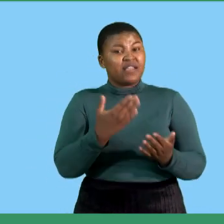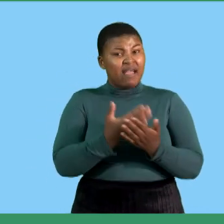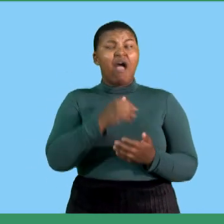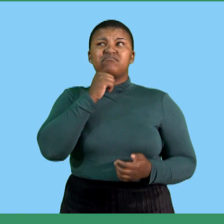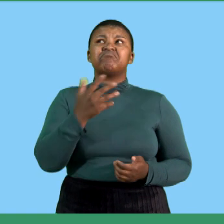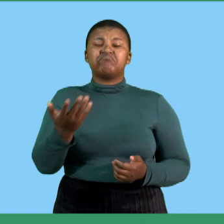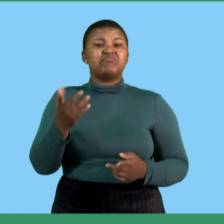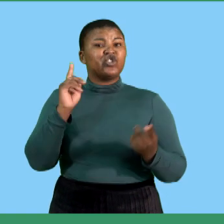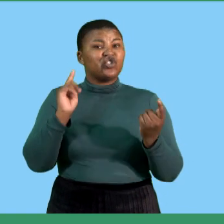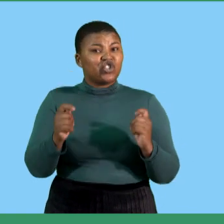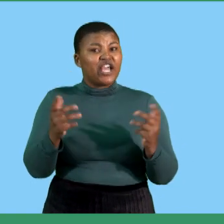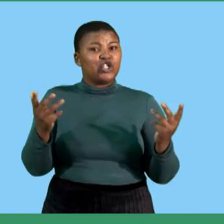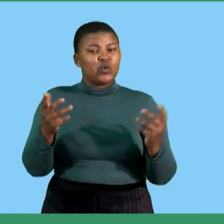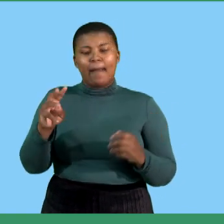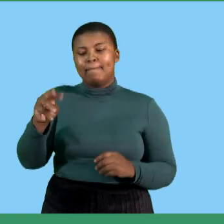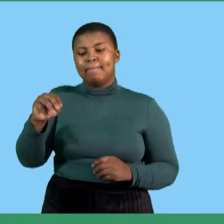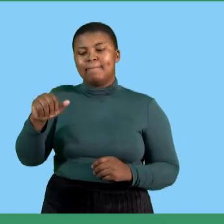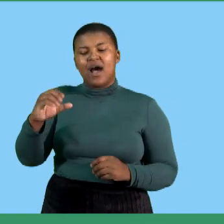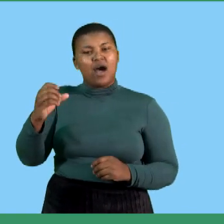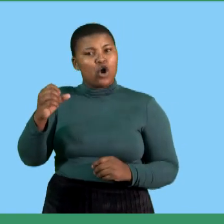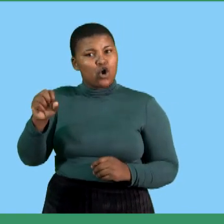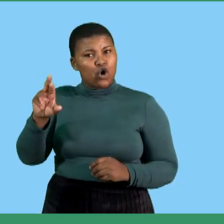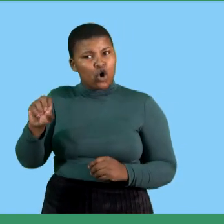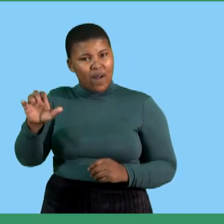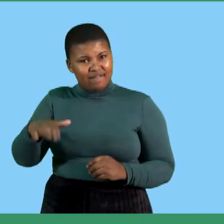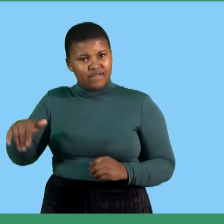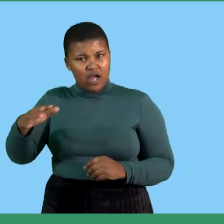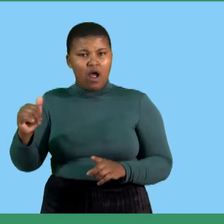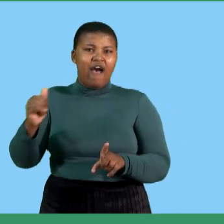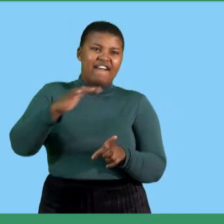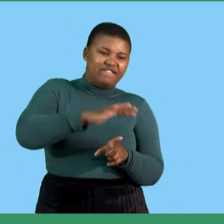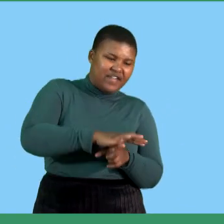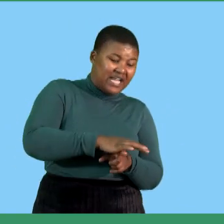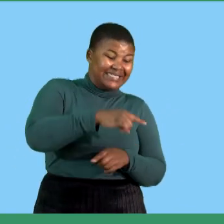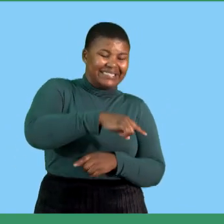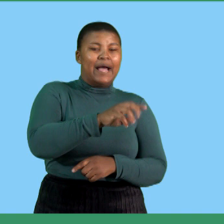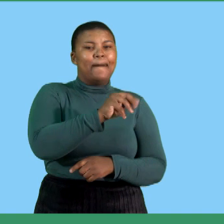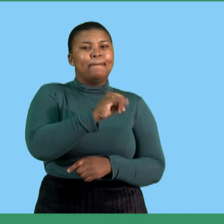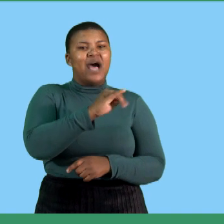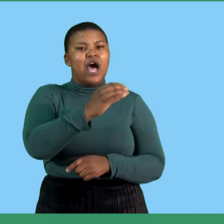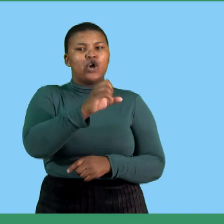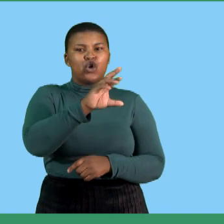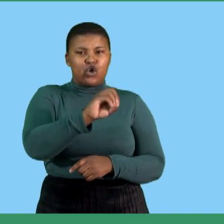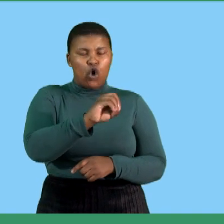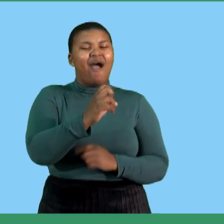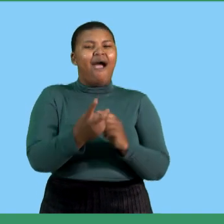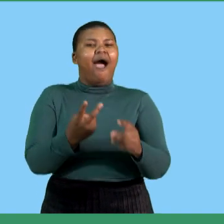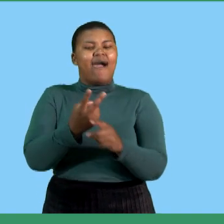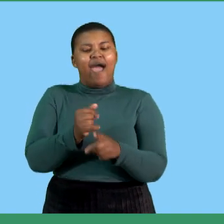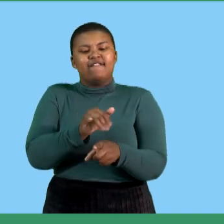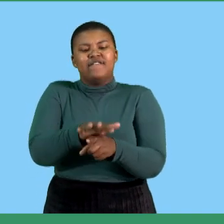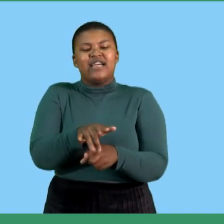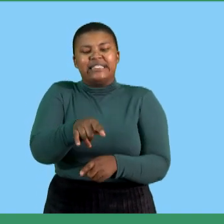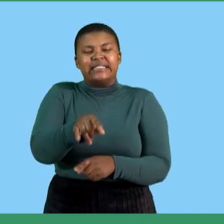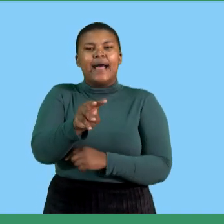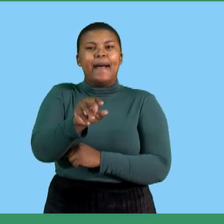can always state by saying changes in the macro environment may affect the micro environment, which may then